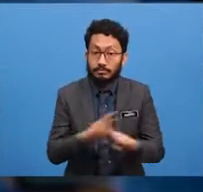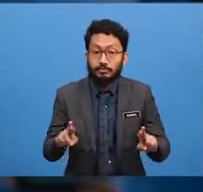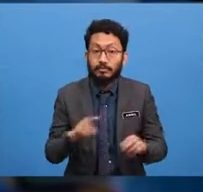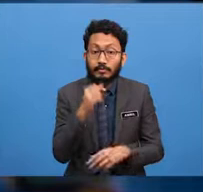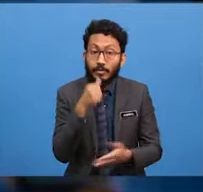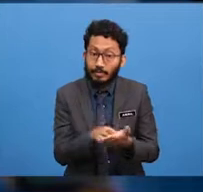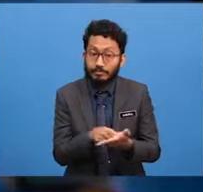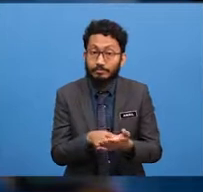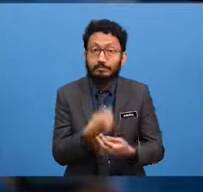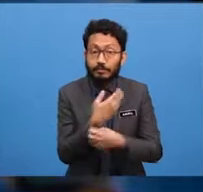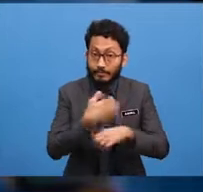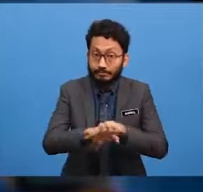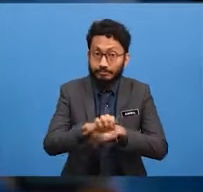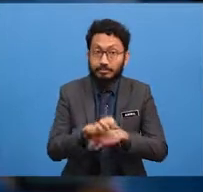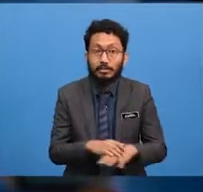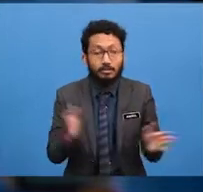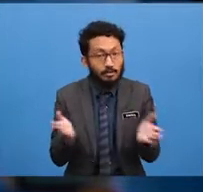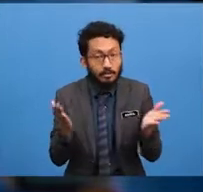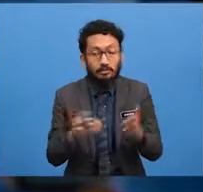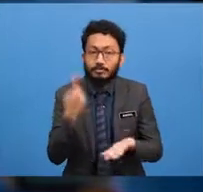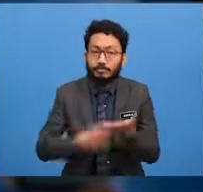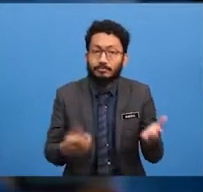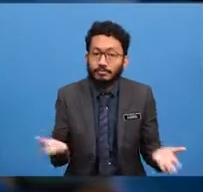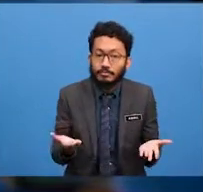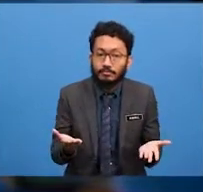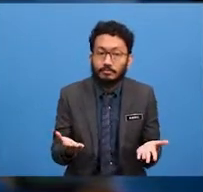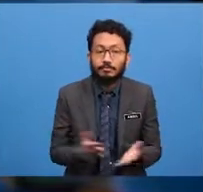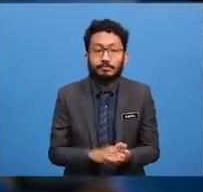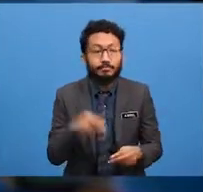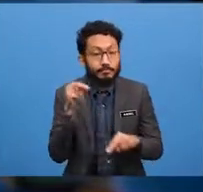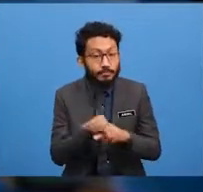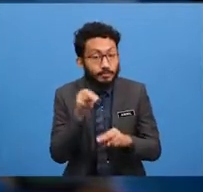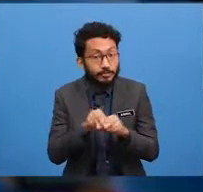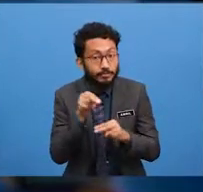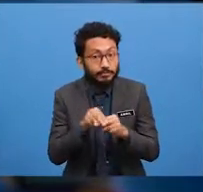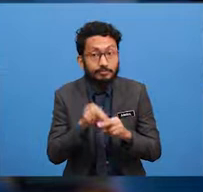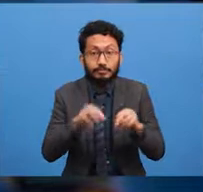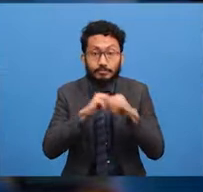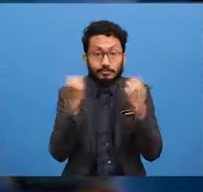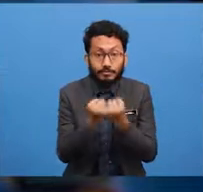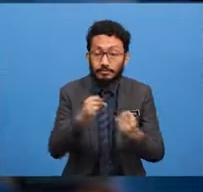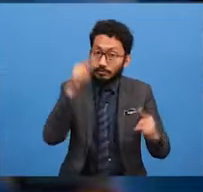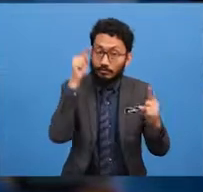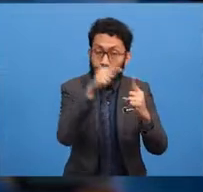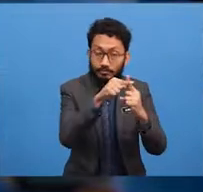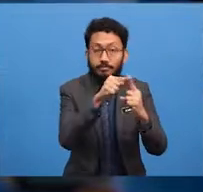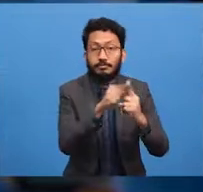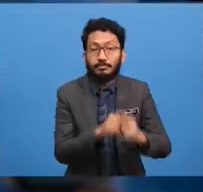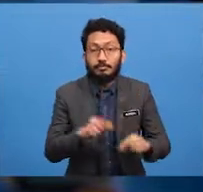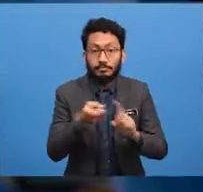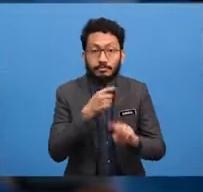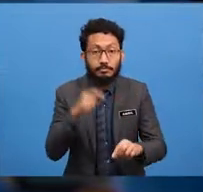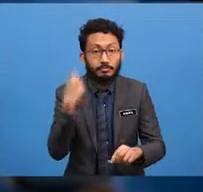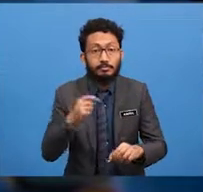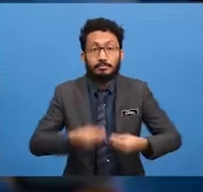prompts, a prompt, as in noun, is a set of directions or a passage from a text to give